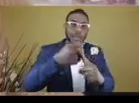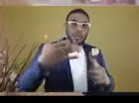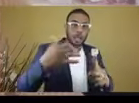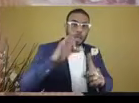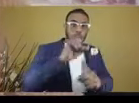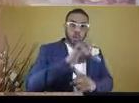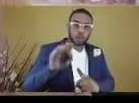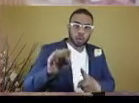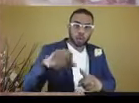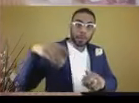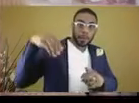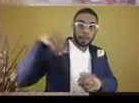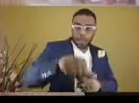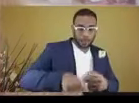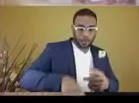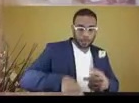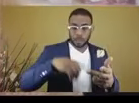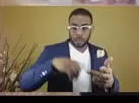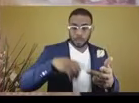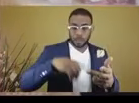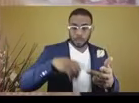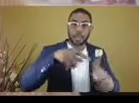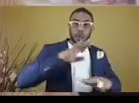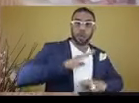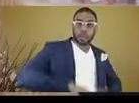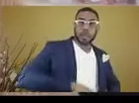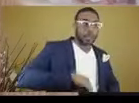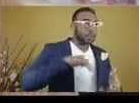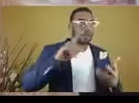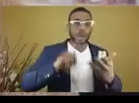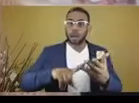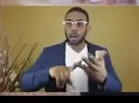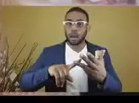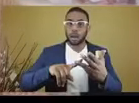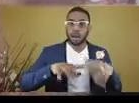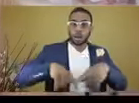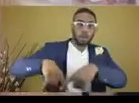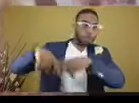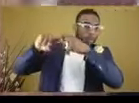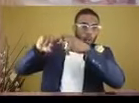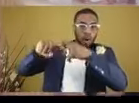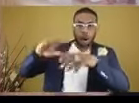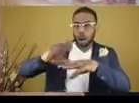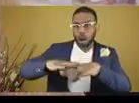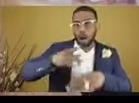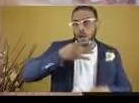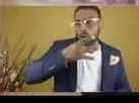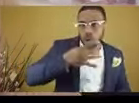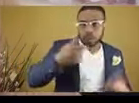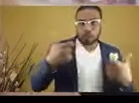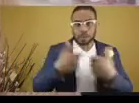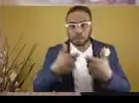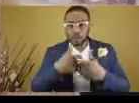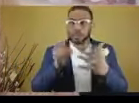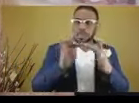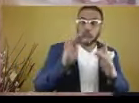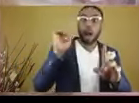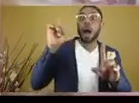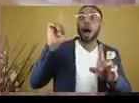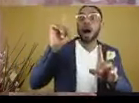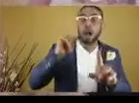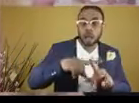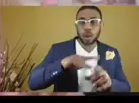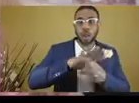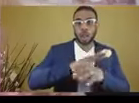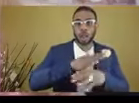Security payments, debt relief, moratoriums on, you know, utilities and internet until the country is in